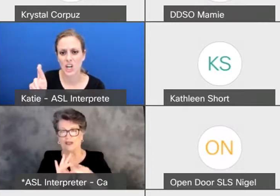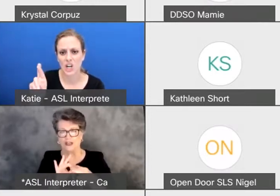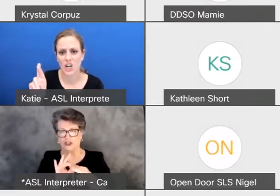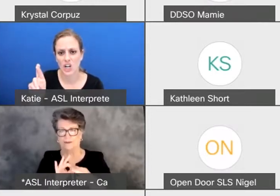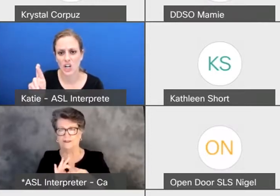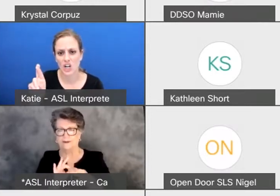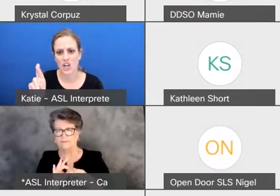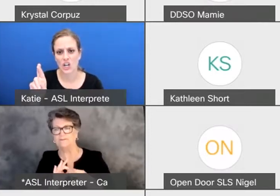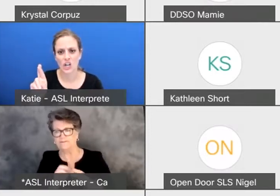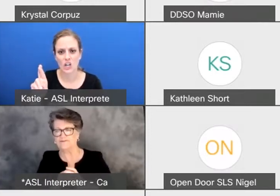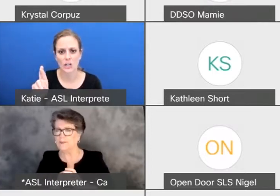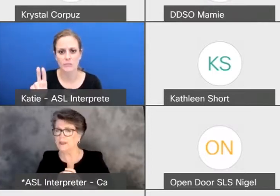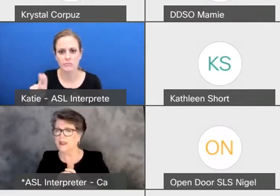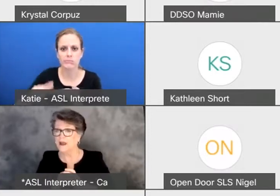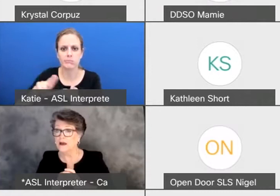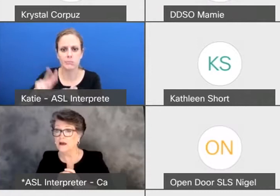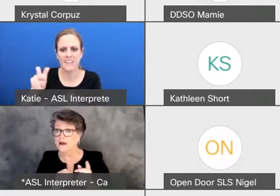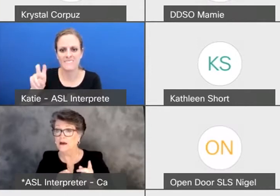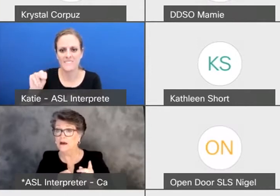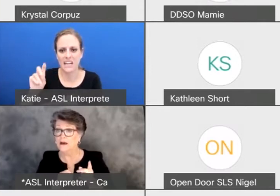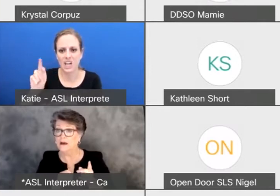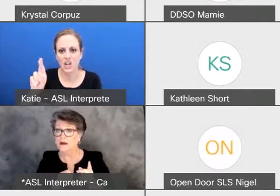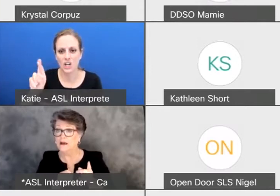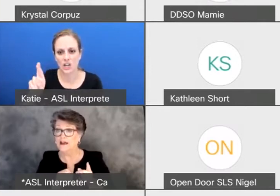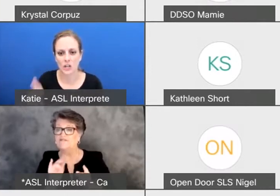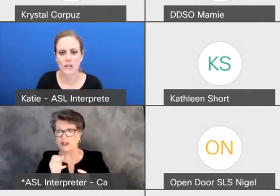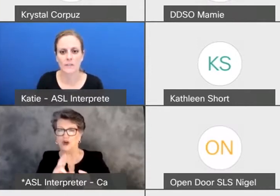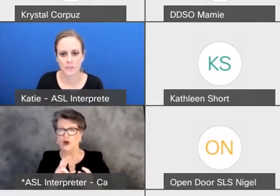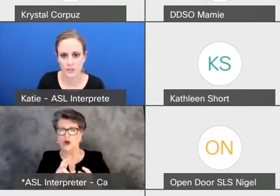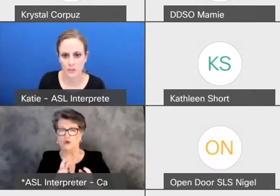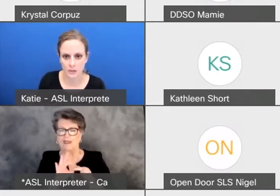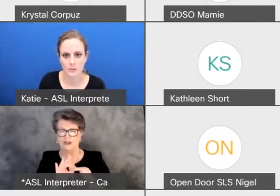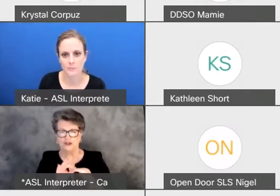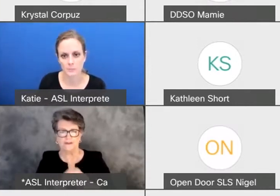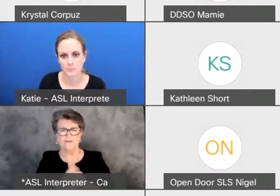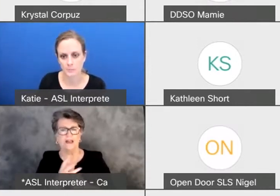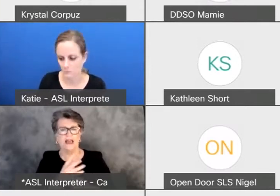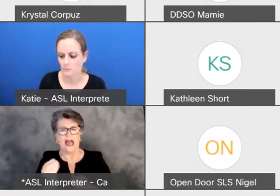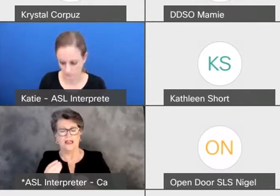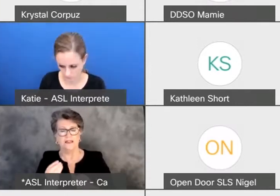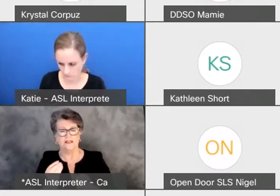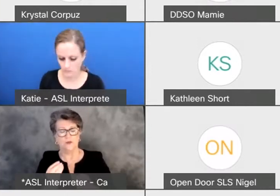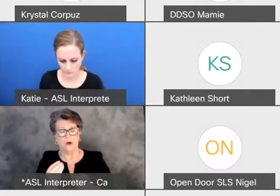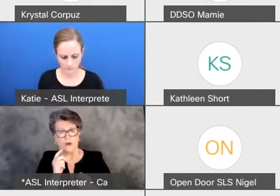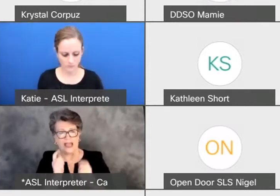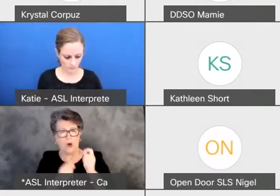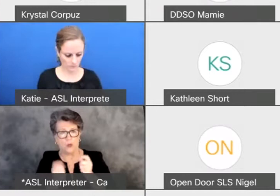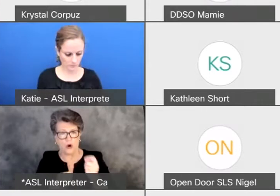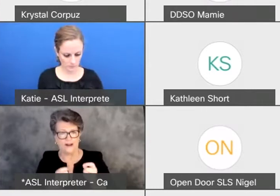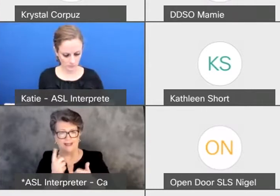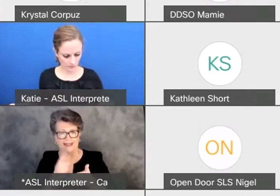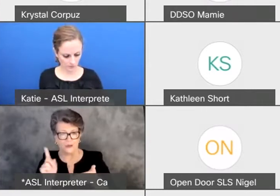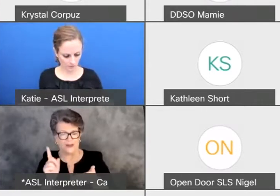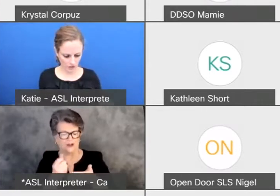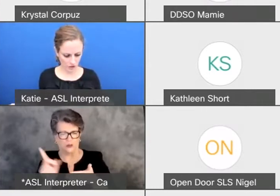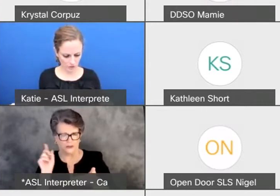go over the Cpp Awards. We'll have Heather talk about what we awarded. We told folks last week, or the last few weeks, that we